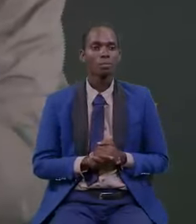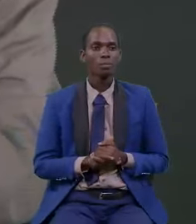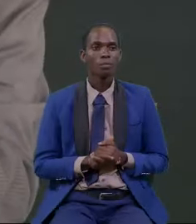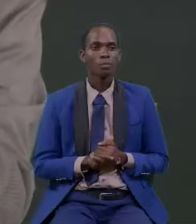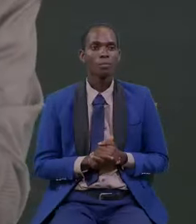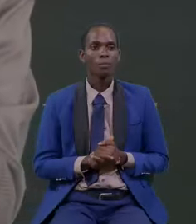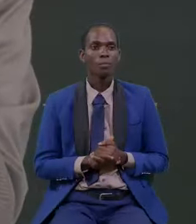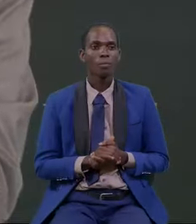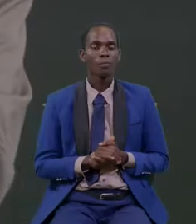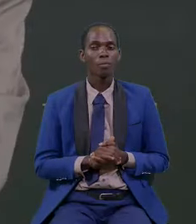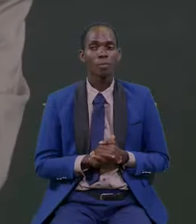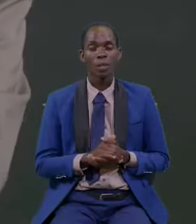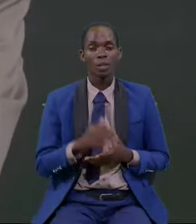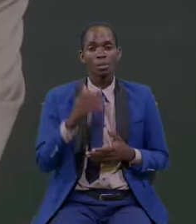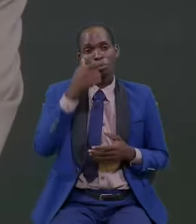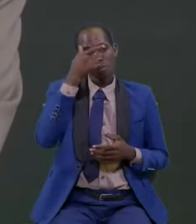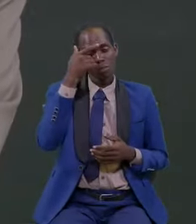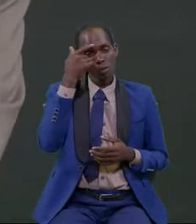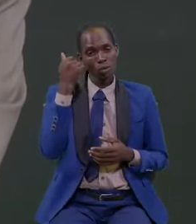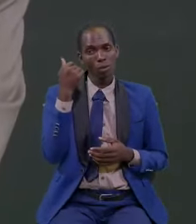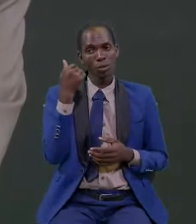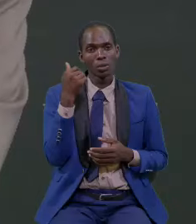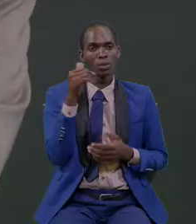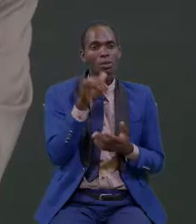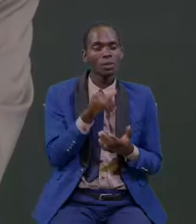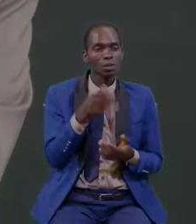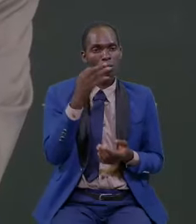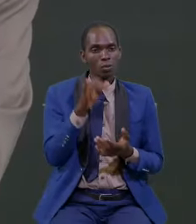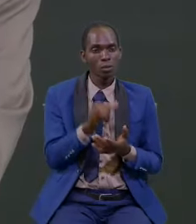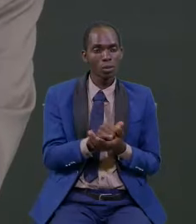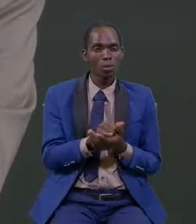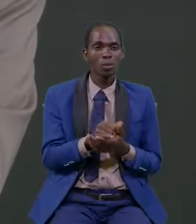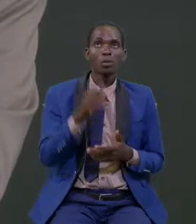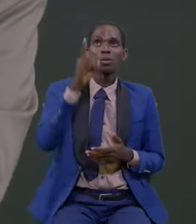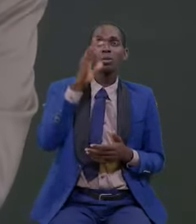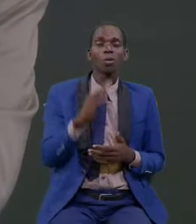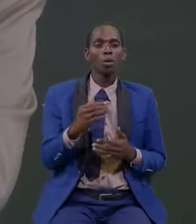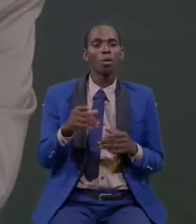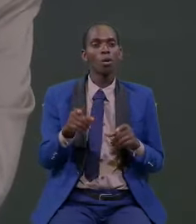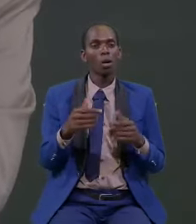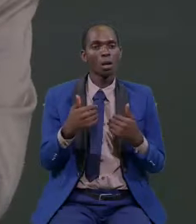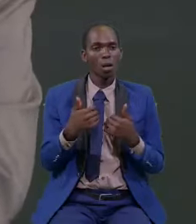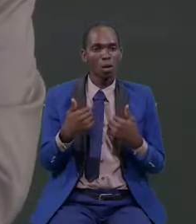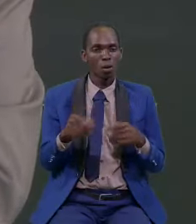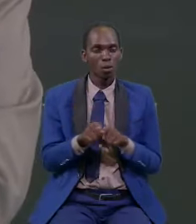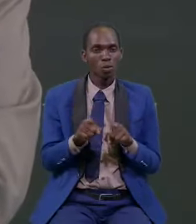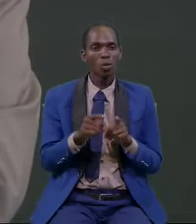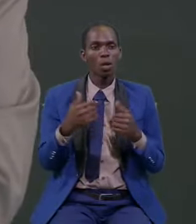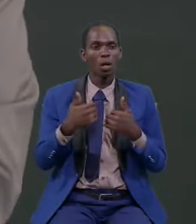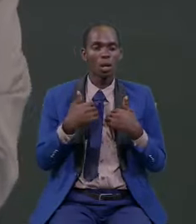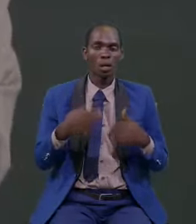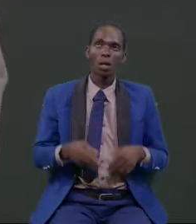because of that, wherefore God has also highly exalted